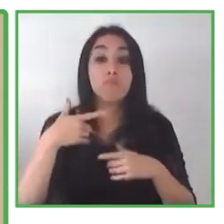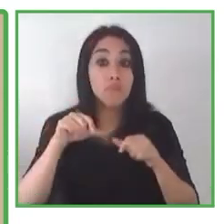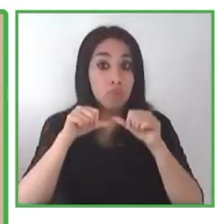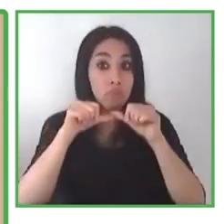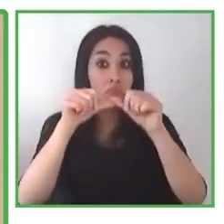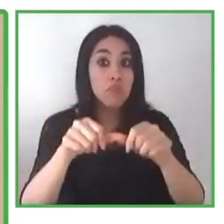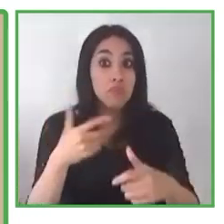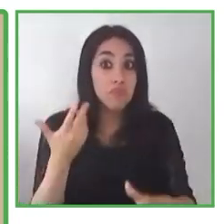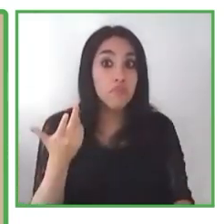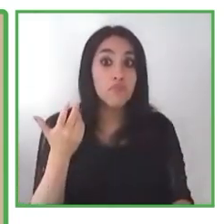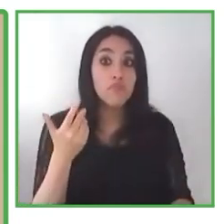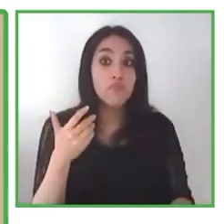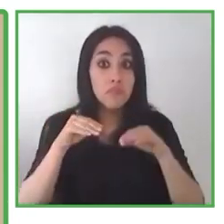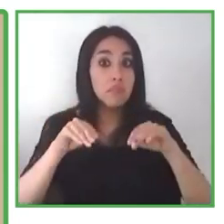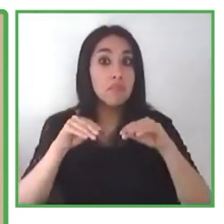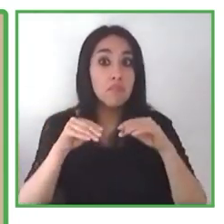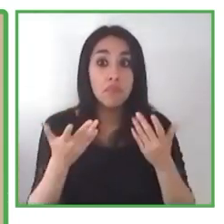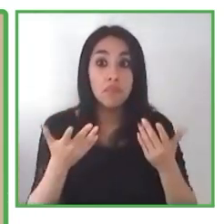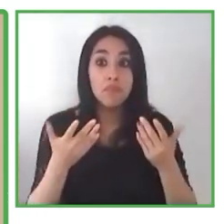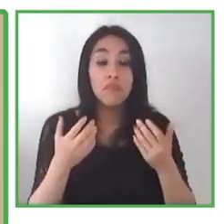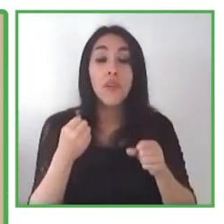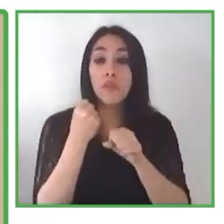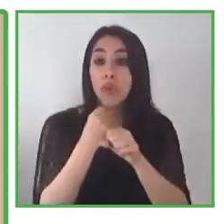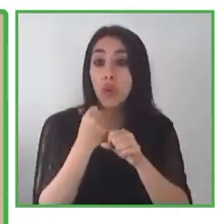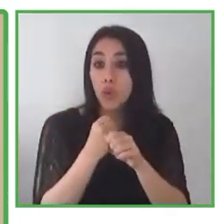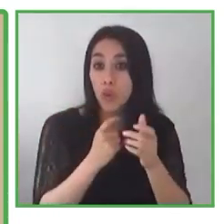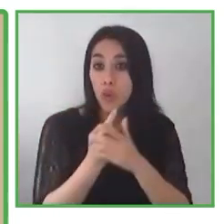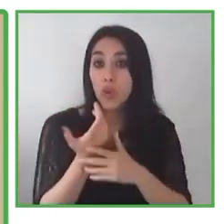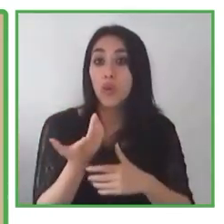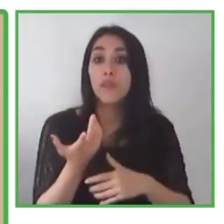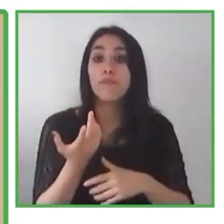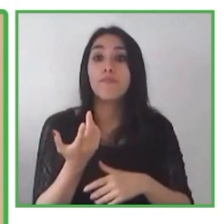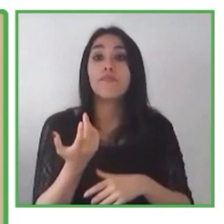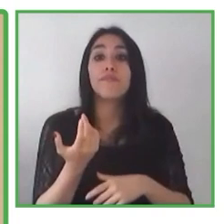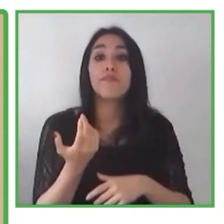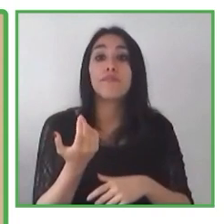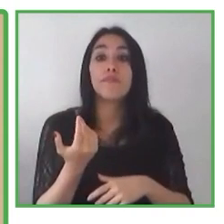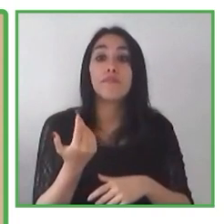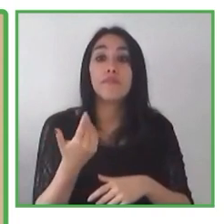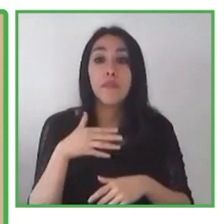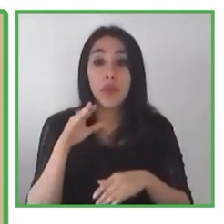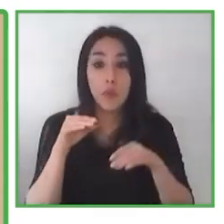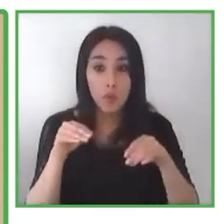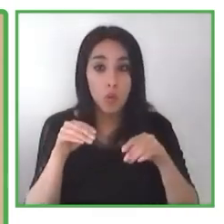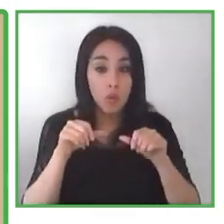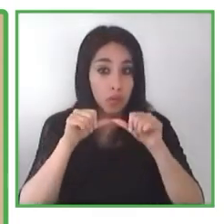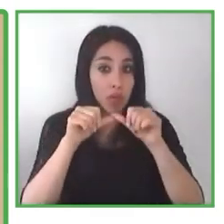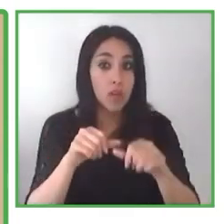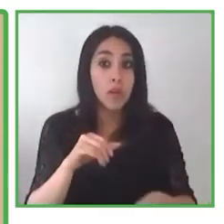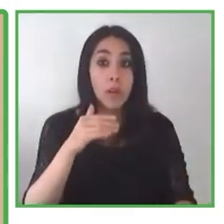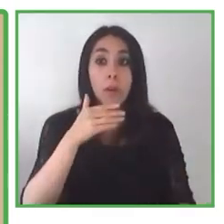the objectives, recognize the importance of the education and the work opportunities and